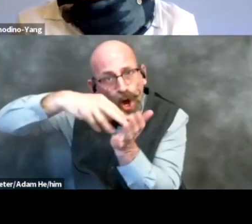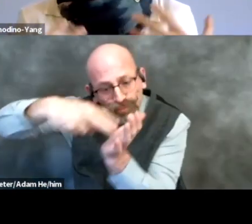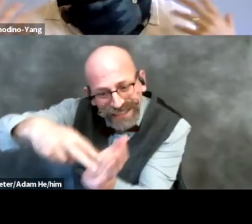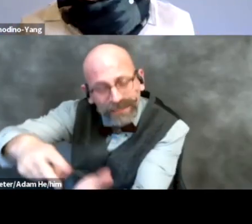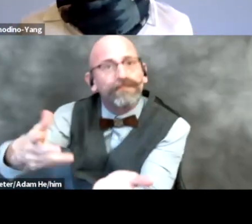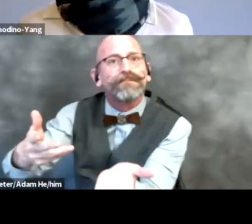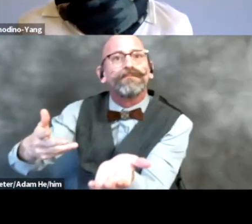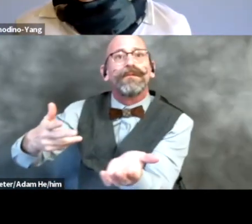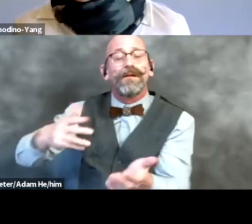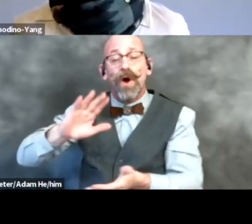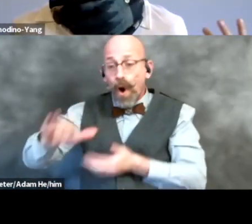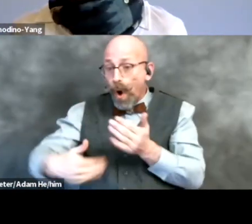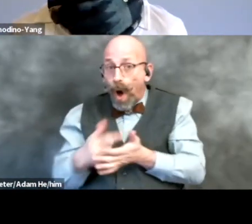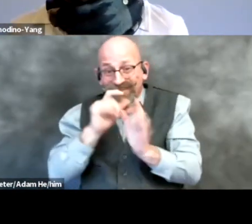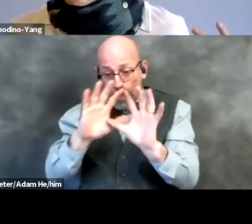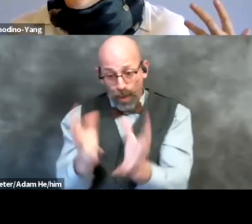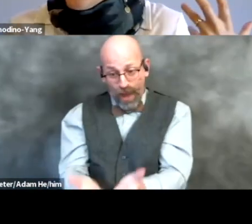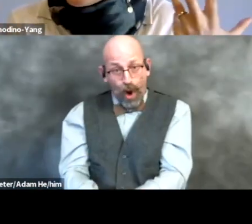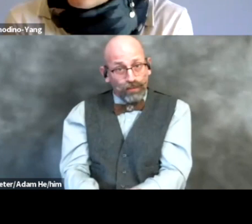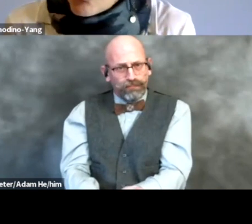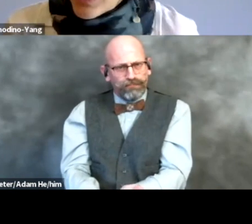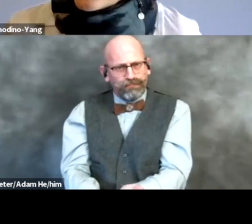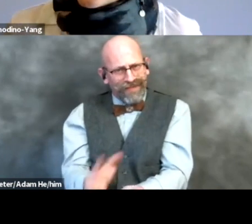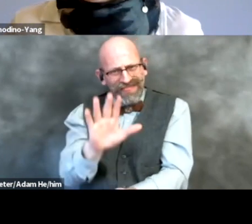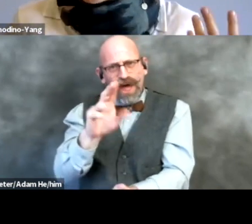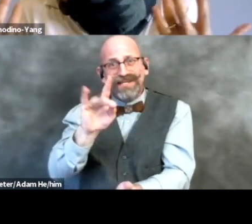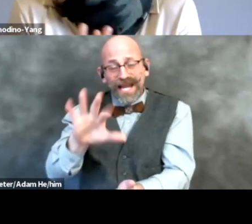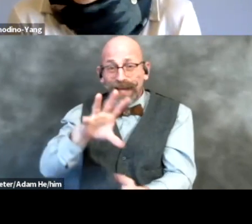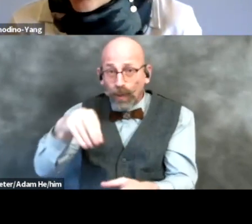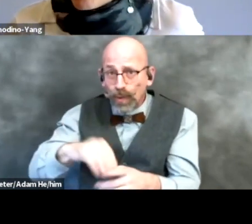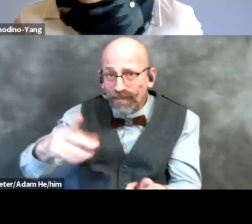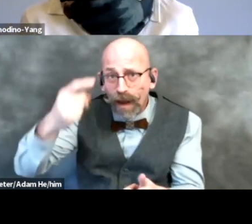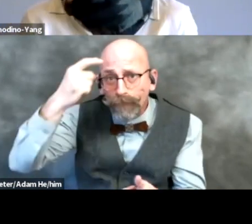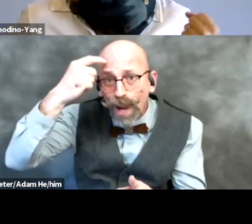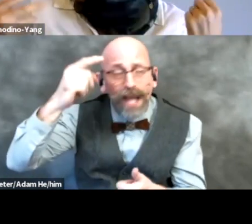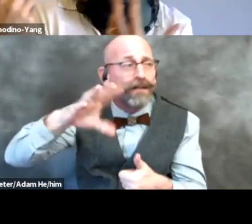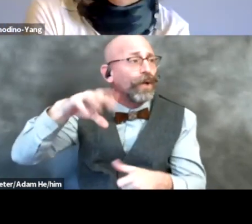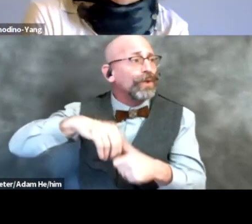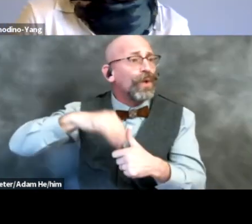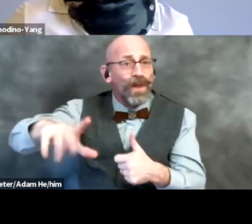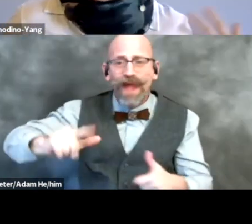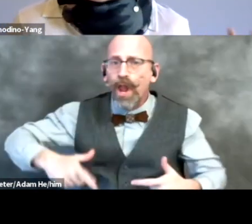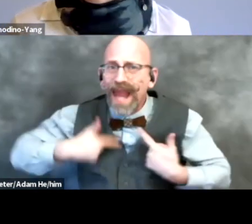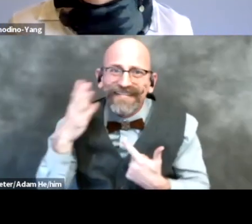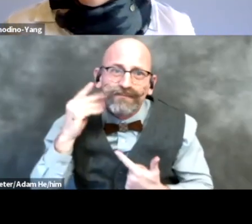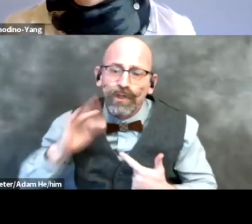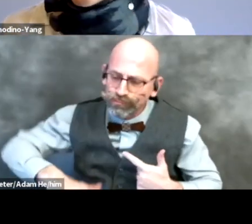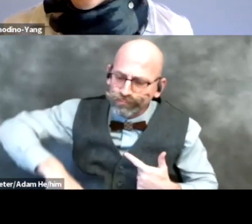are, including the kind of brain and the kind of life and experience and